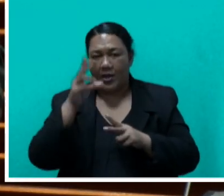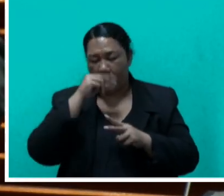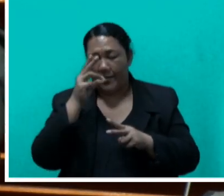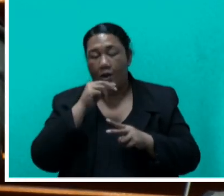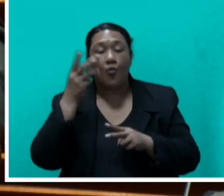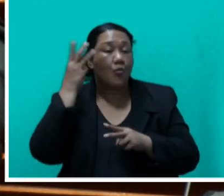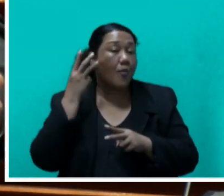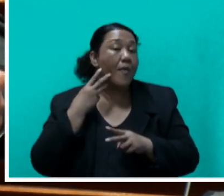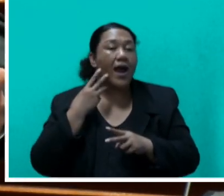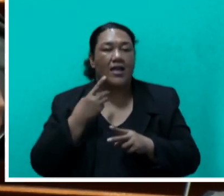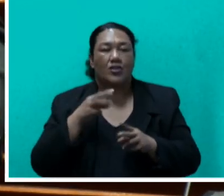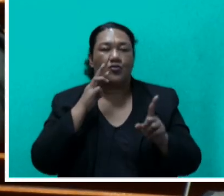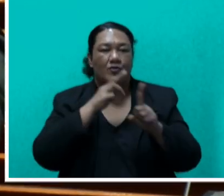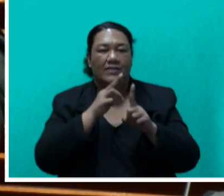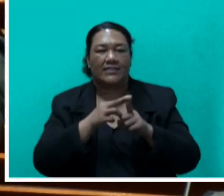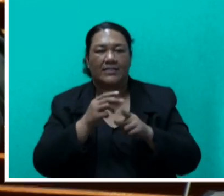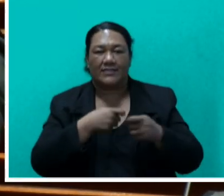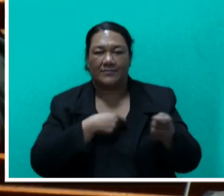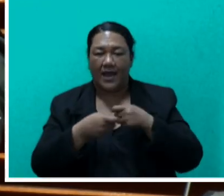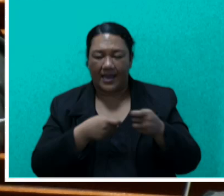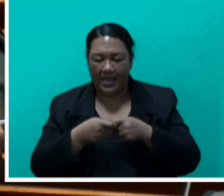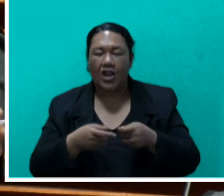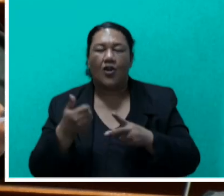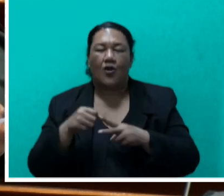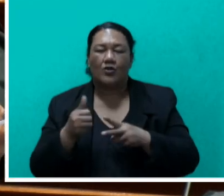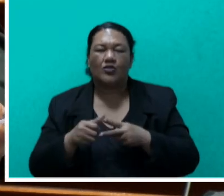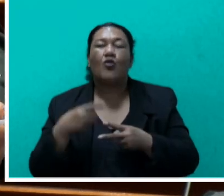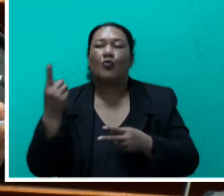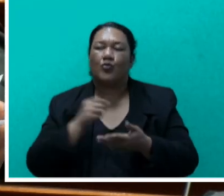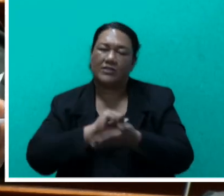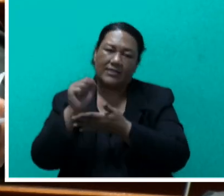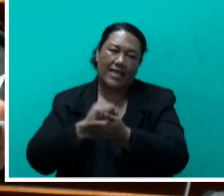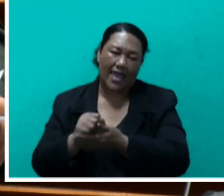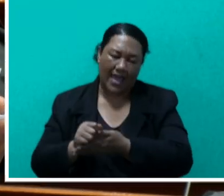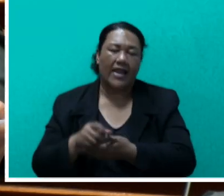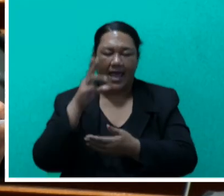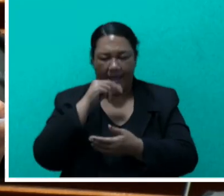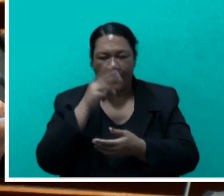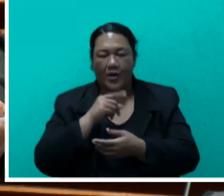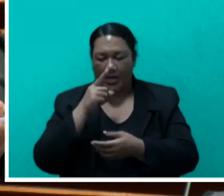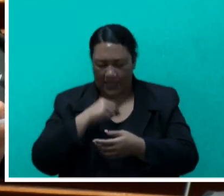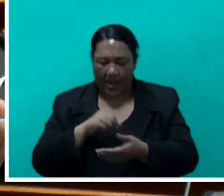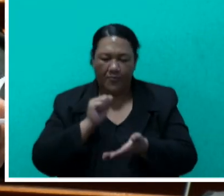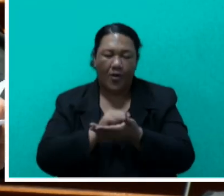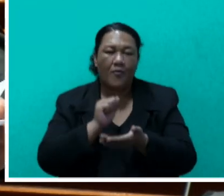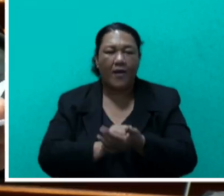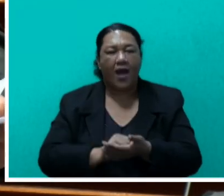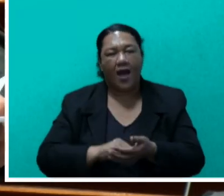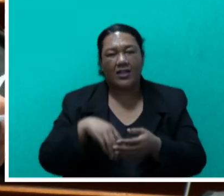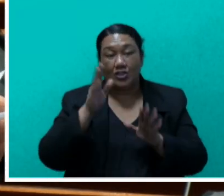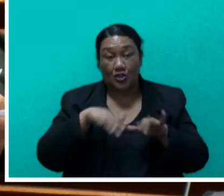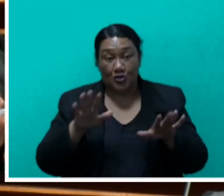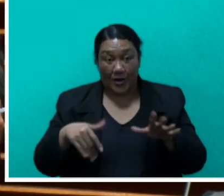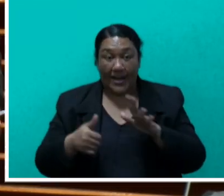markets as vendors, children now traveling on proper roads, infrastructure to schools, and the elderly are able to reach the